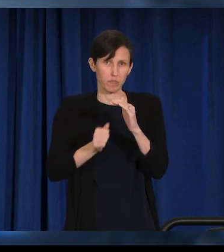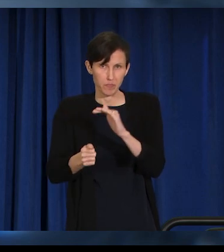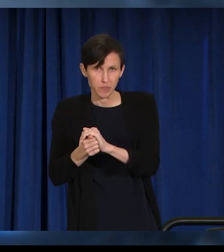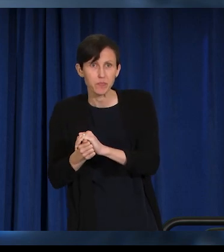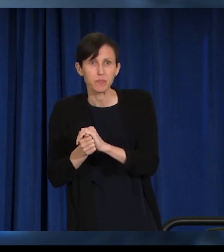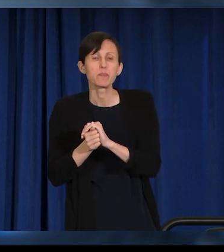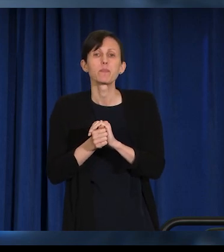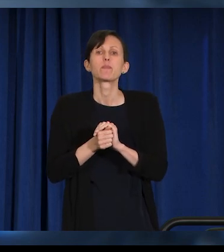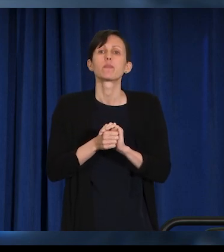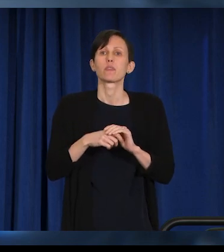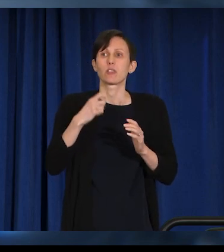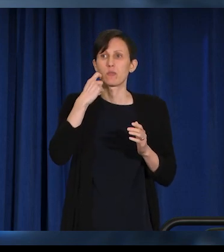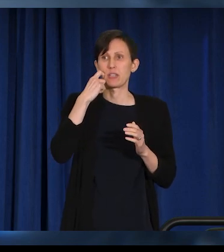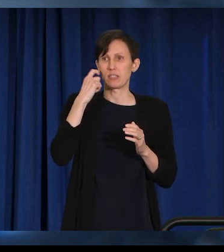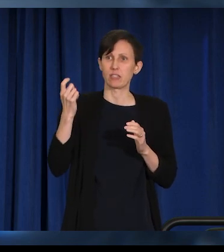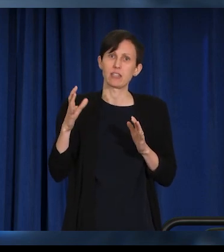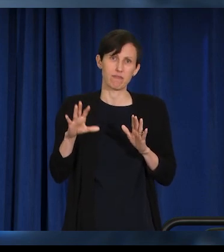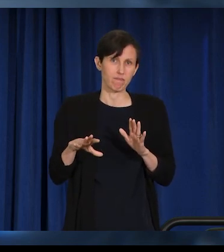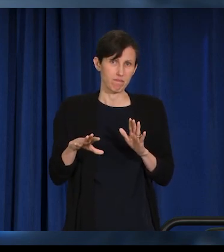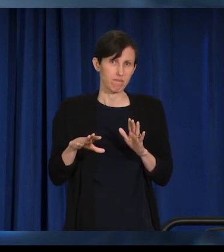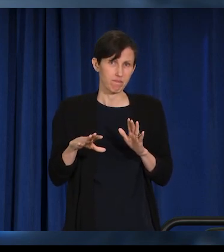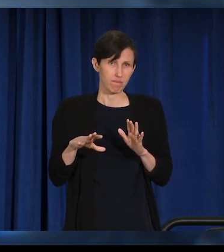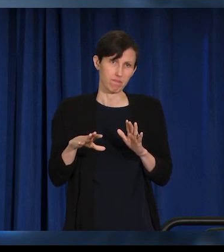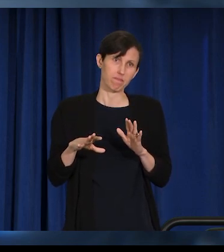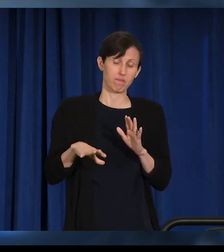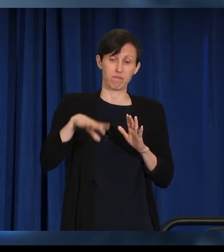for those that can't visually see me.